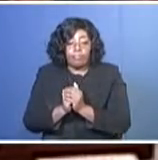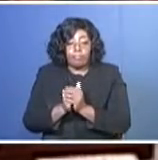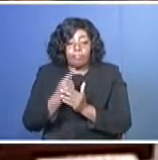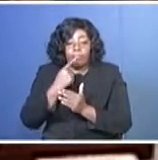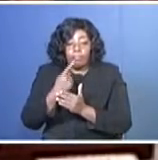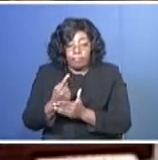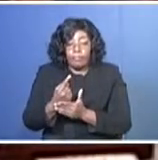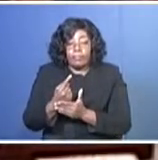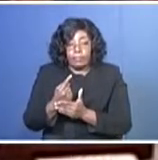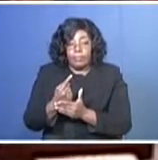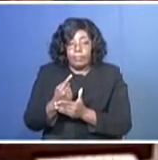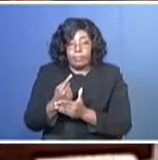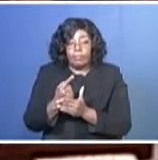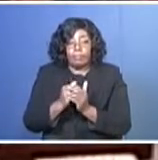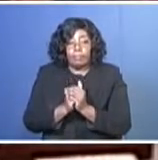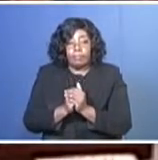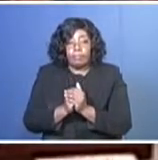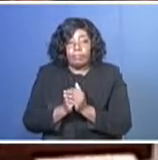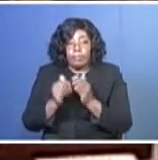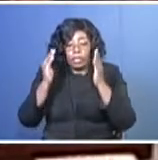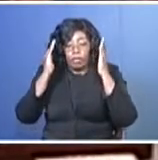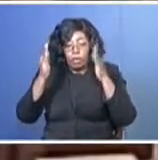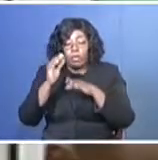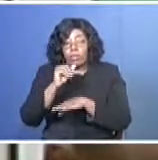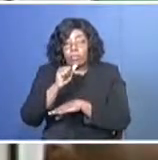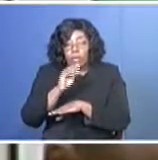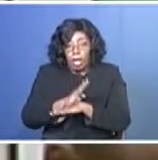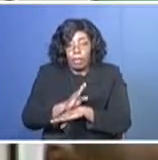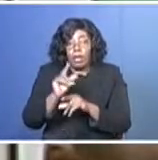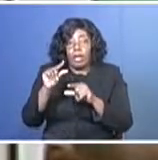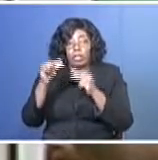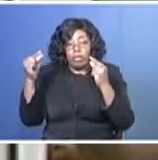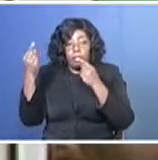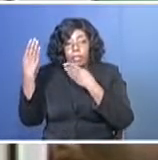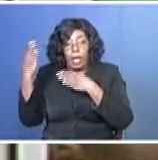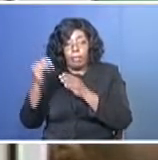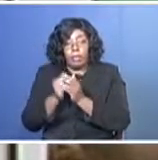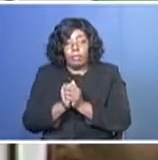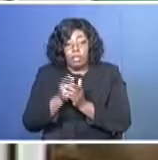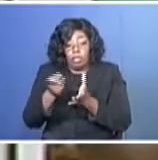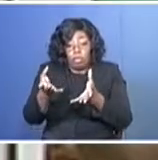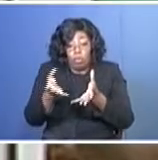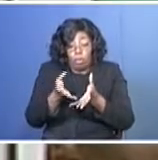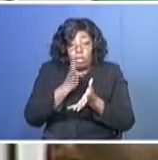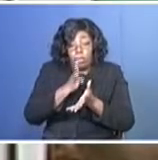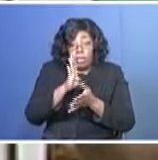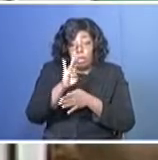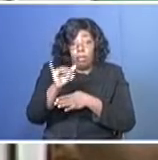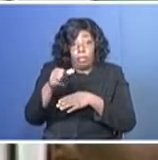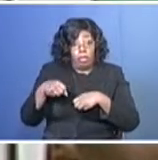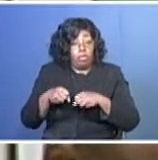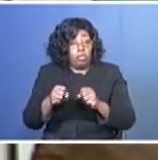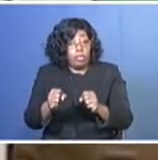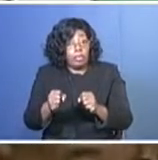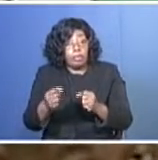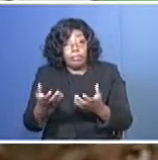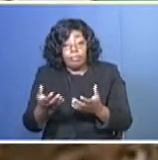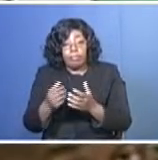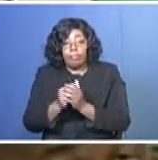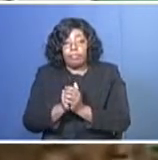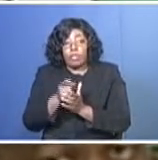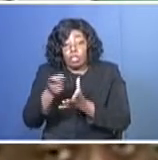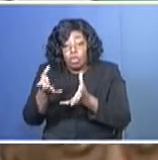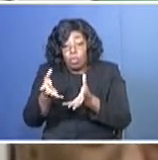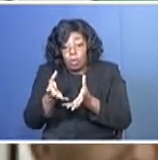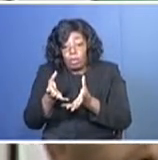very clearly. The focus is Abaco and Grand Bahama. You want it to be Bay Street. You